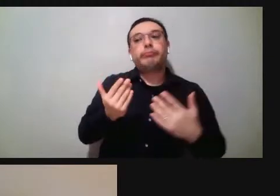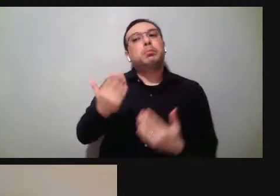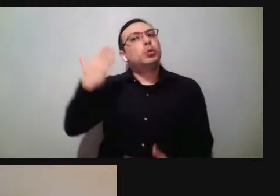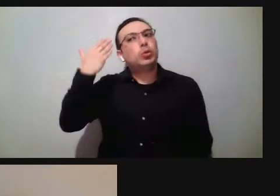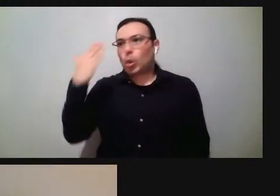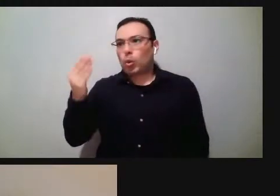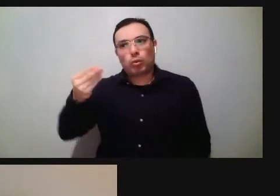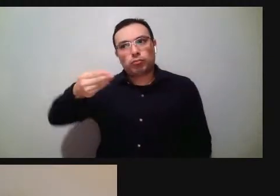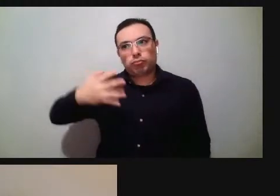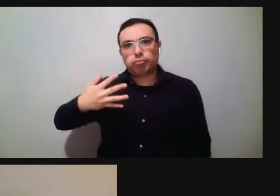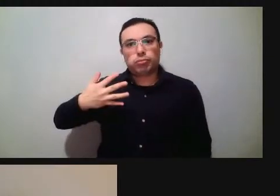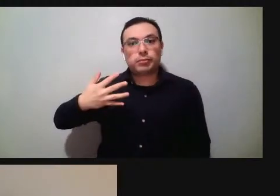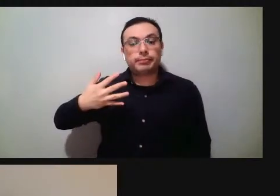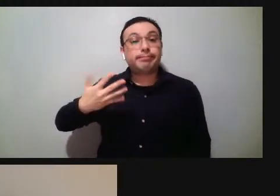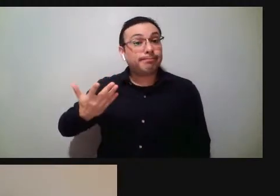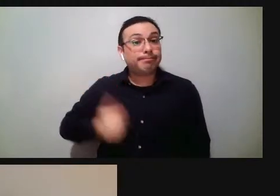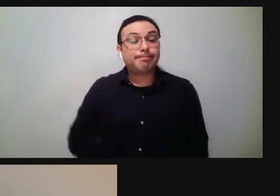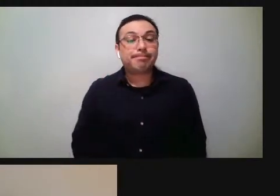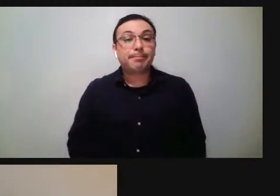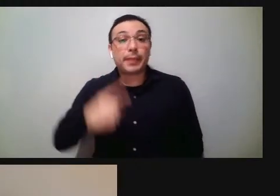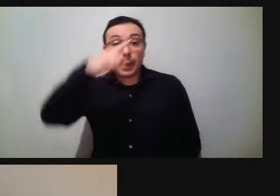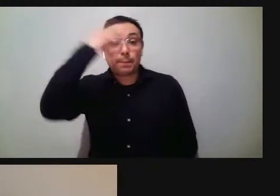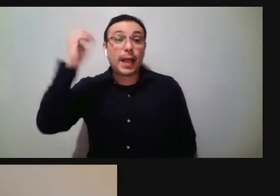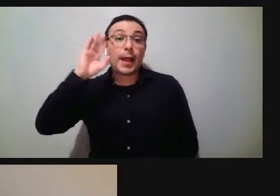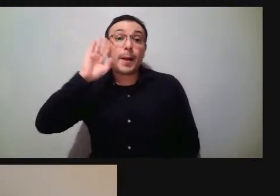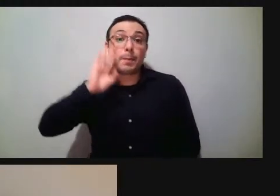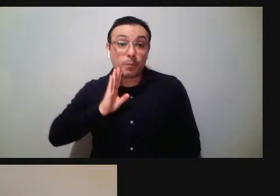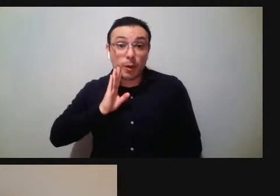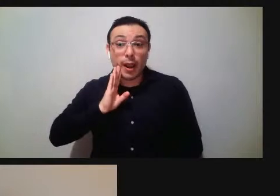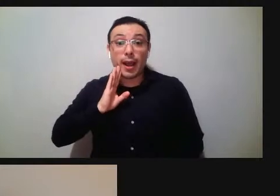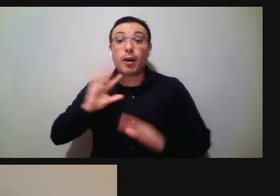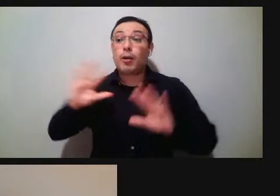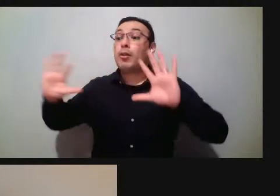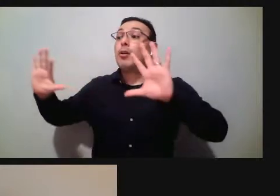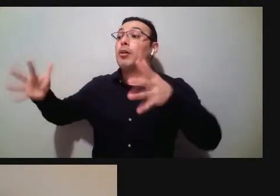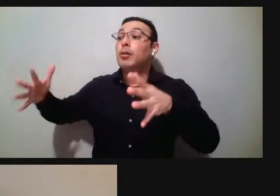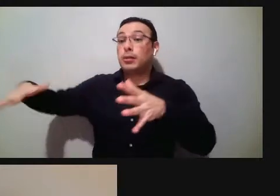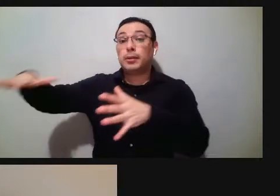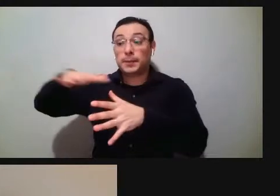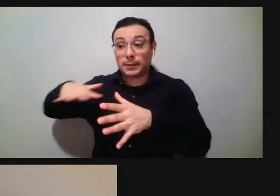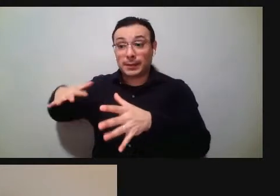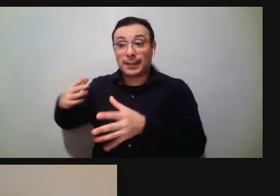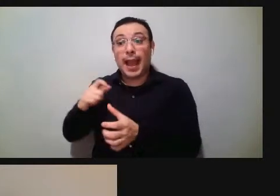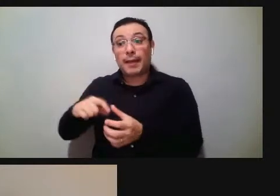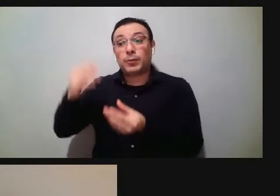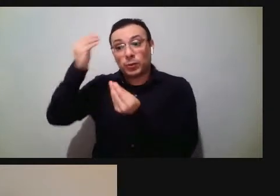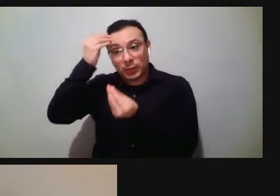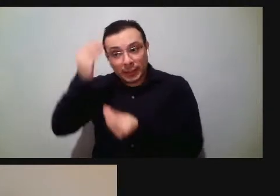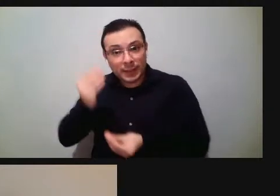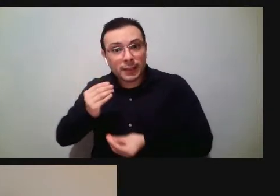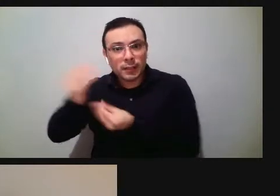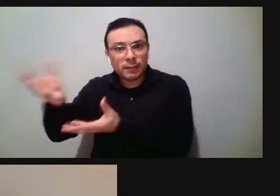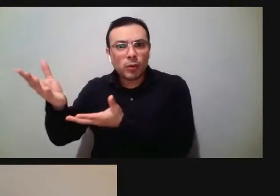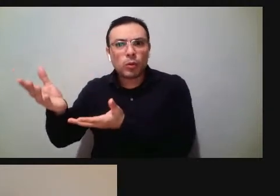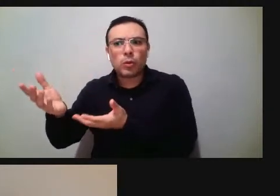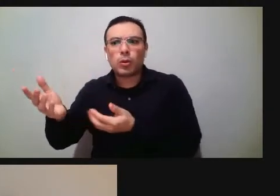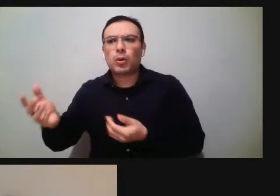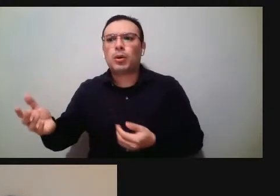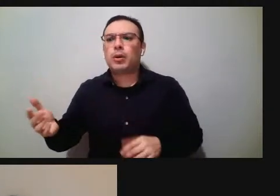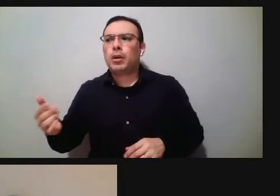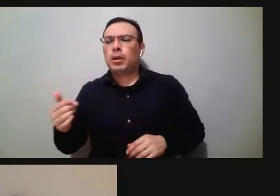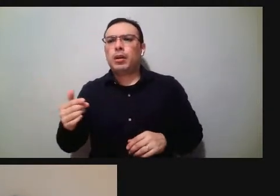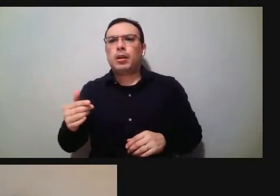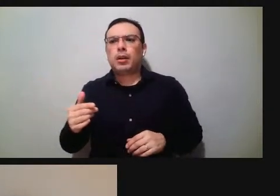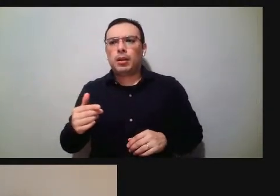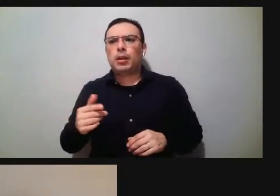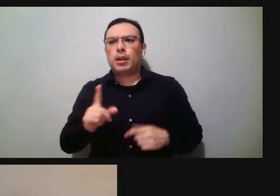to talk to Black and brown communities about the disproportionate impact that COVID-19 is having on us, because, some